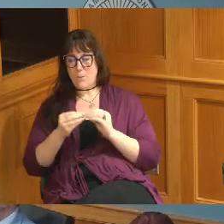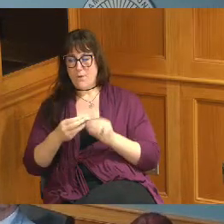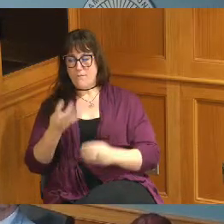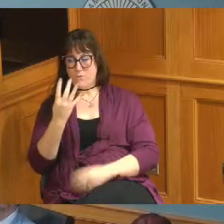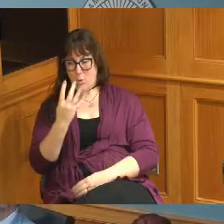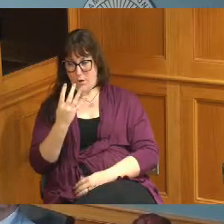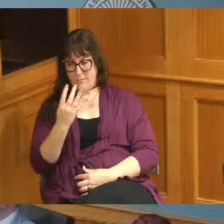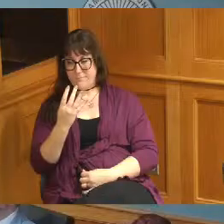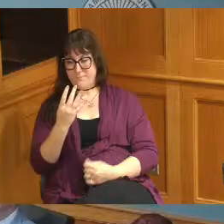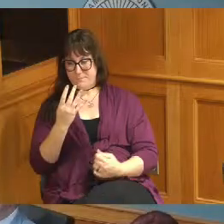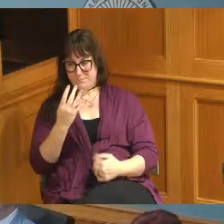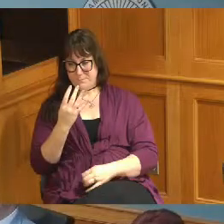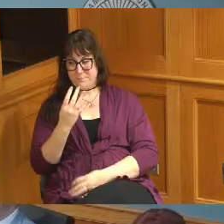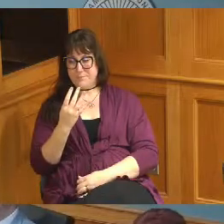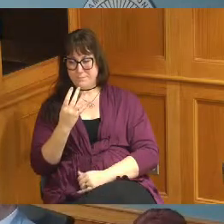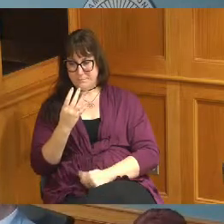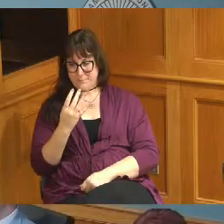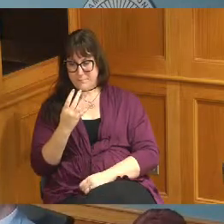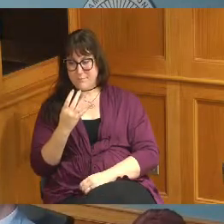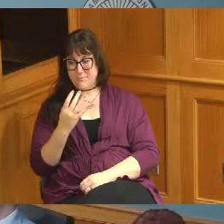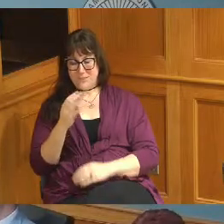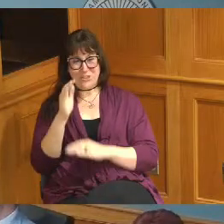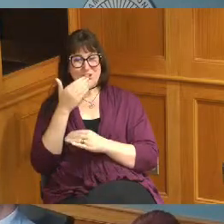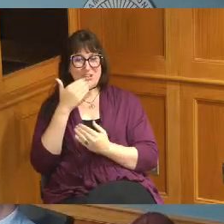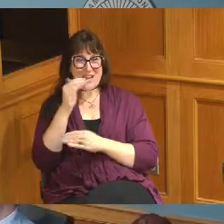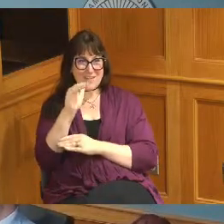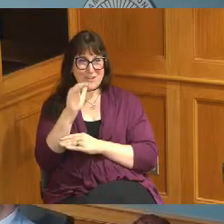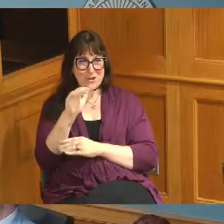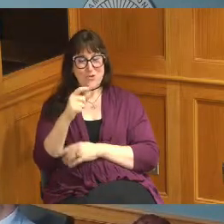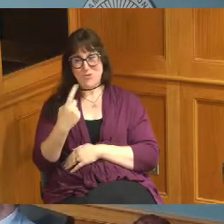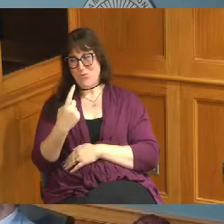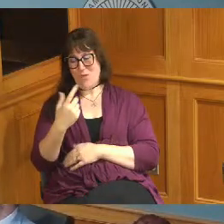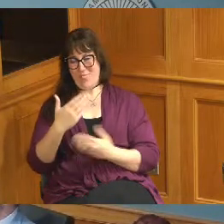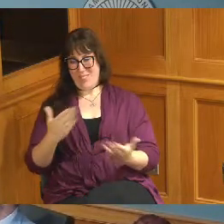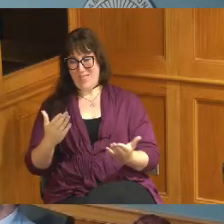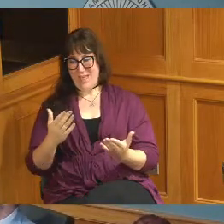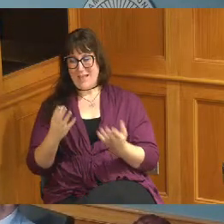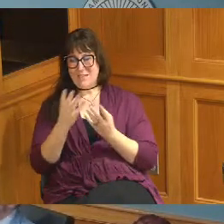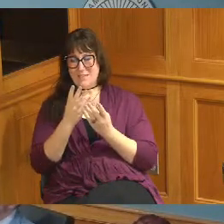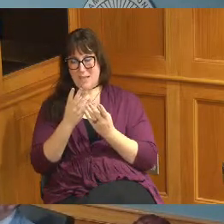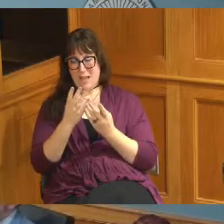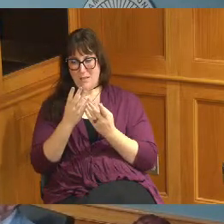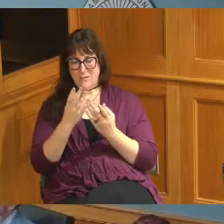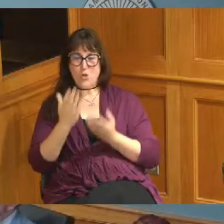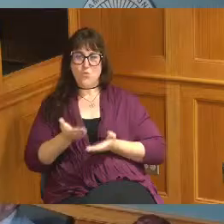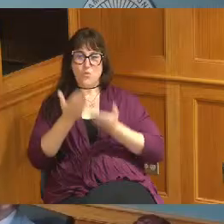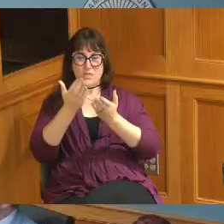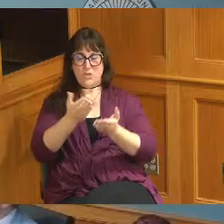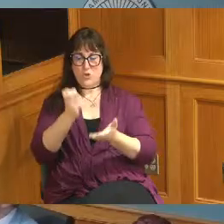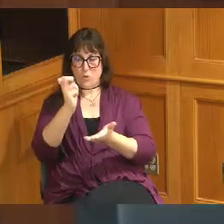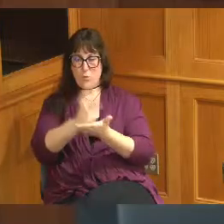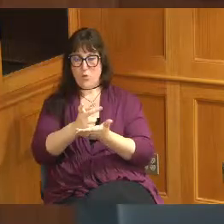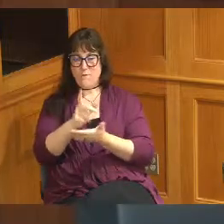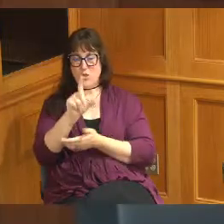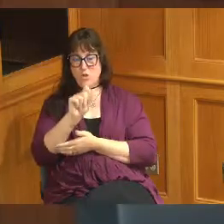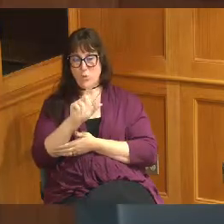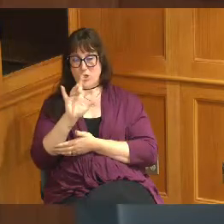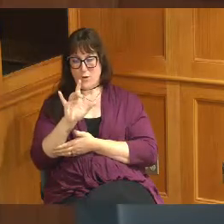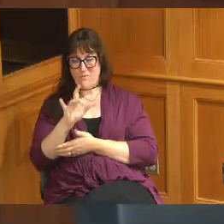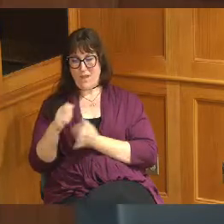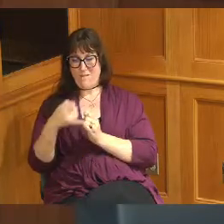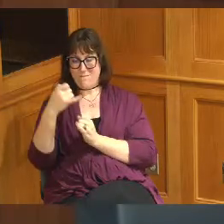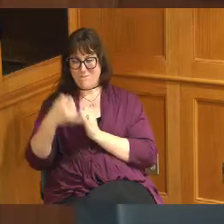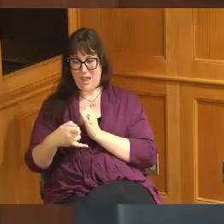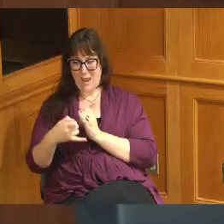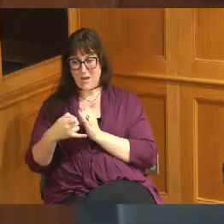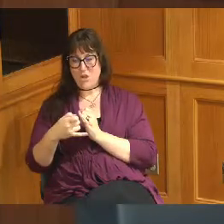Welcome. Good afternoon. Just one item this afternoon. It is a resolution to approve the 2025 final revised